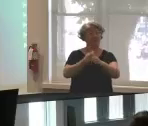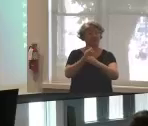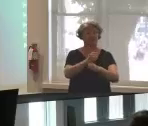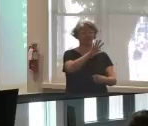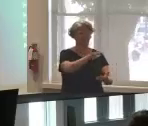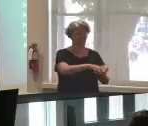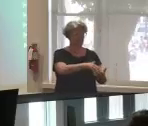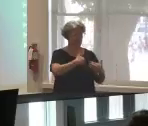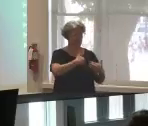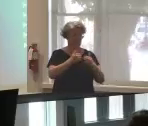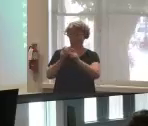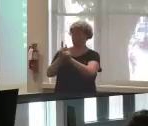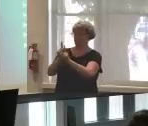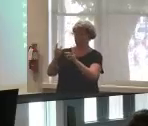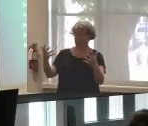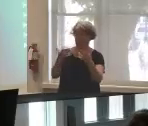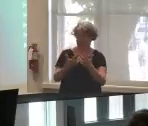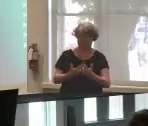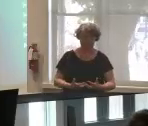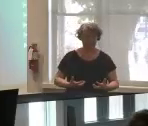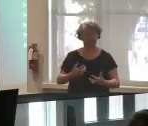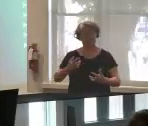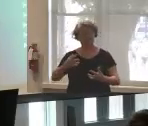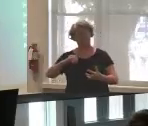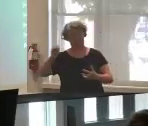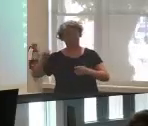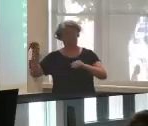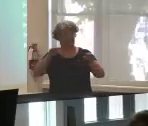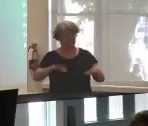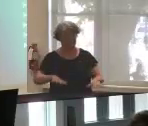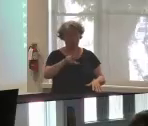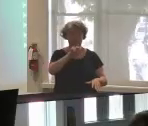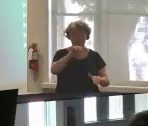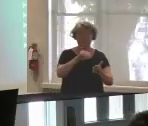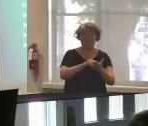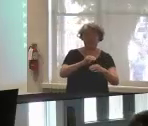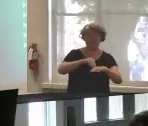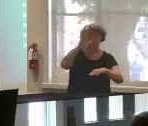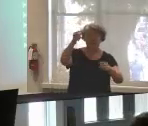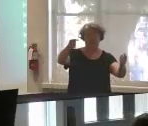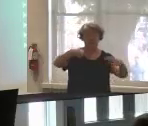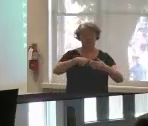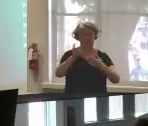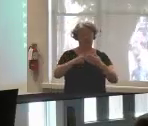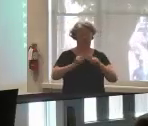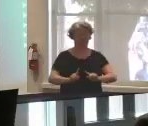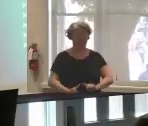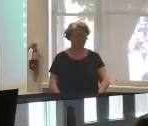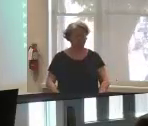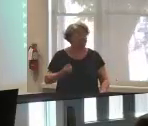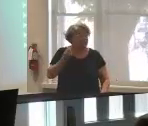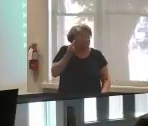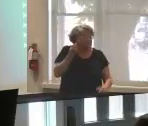5,000 youth with mentors, almost half of them newcomers, and more than 30,000 youth have come to our group programs. It's important to